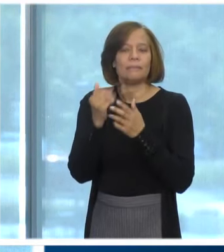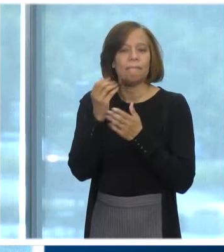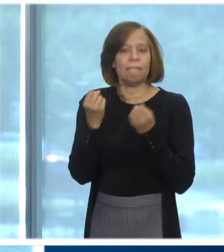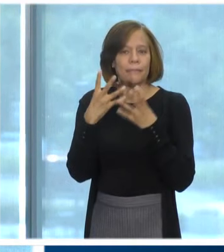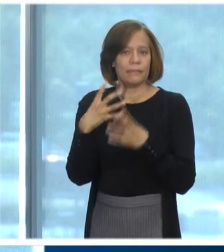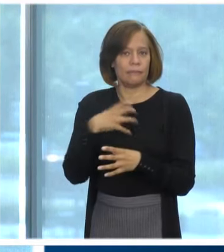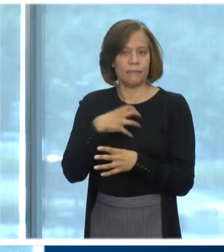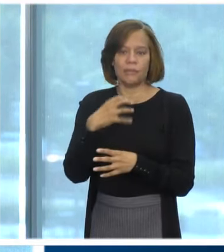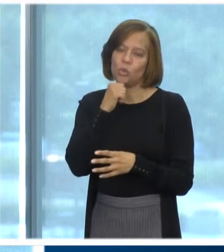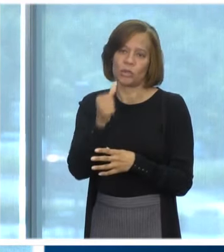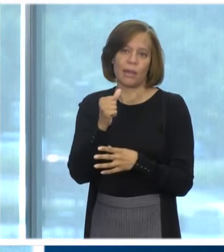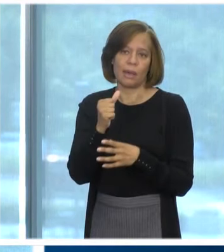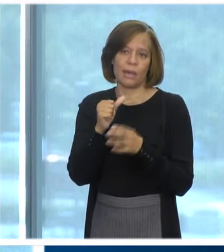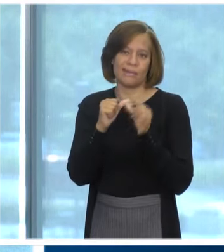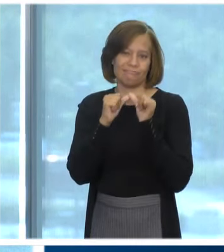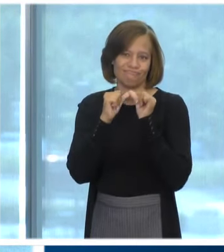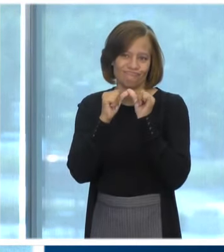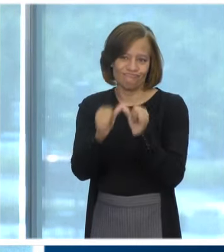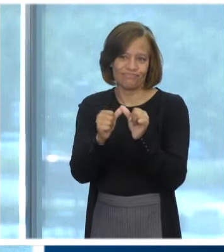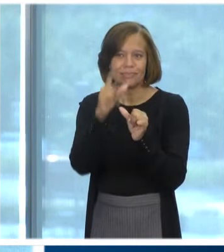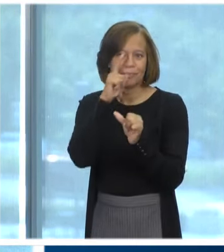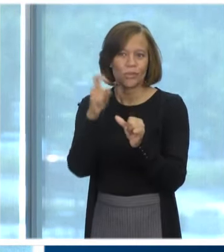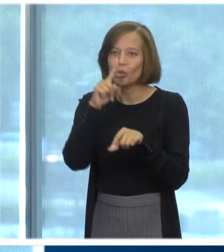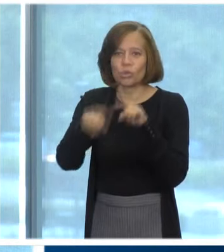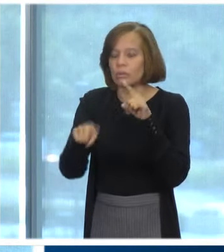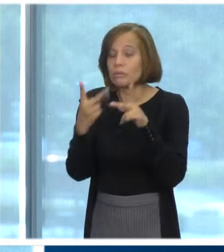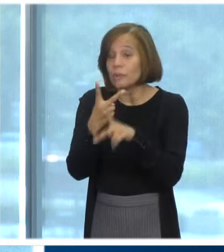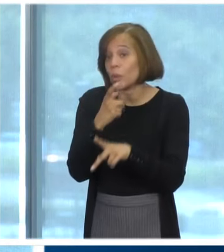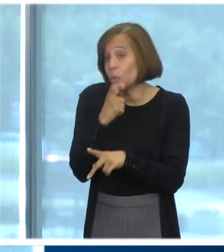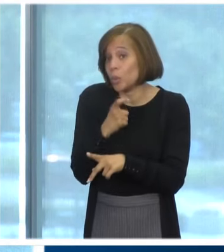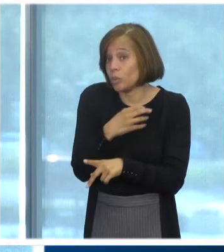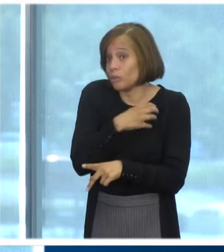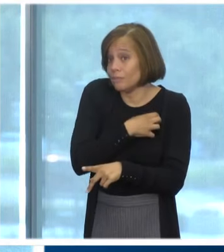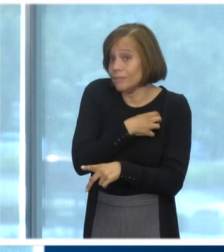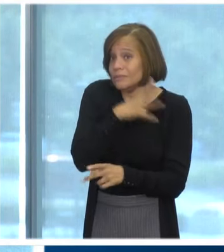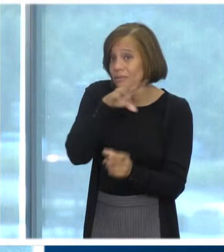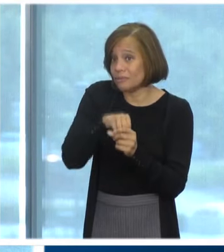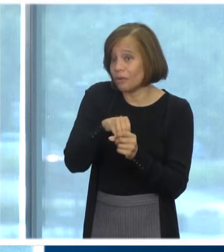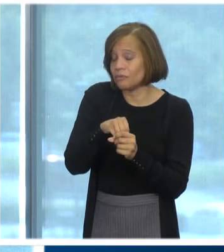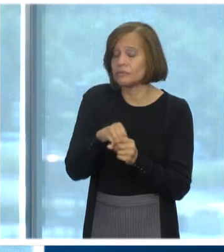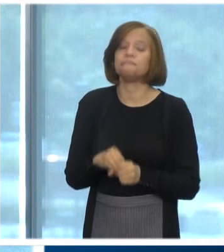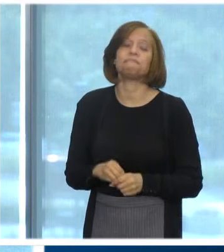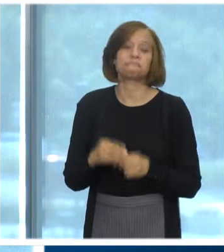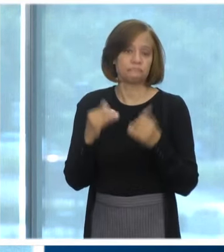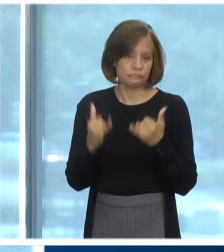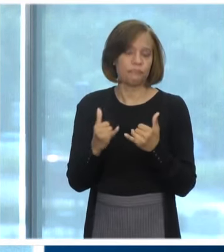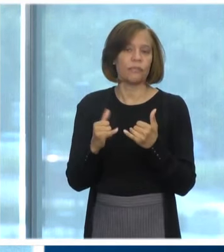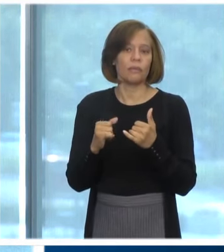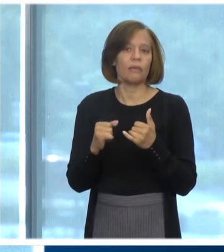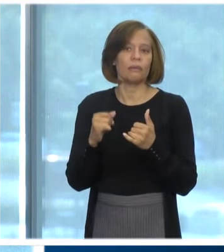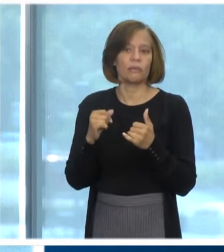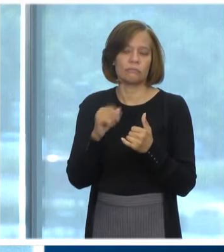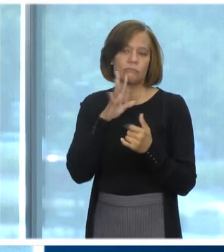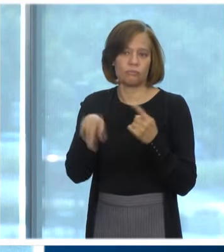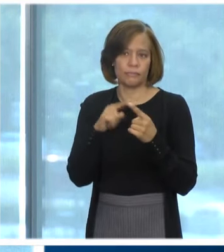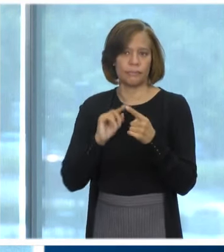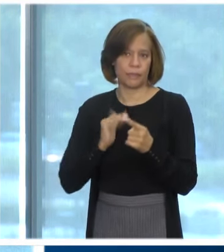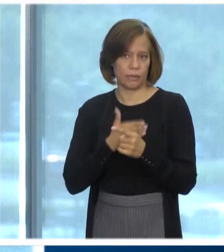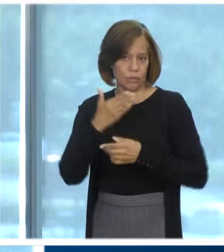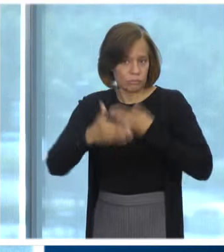conduct. With that, I'd like to turn back to our process and some of our conclusions.